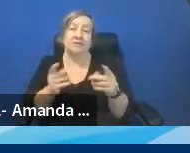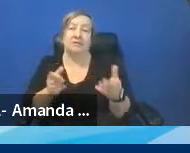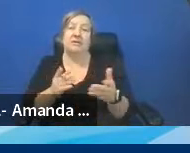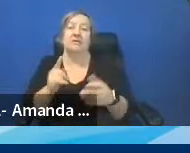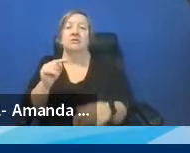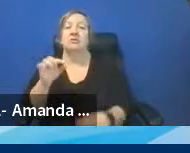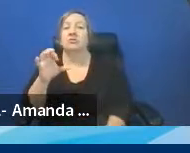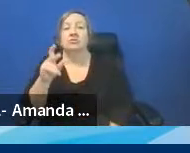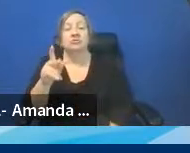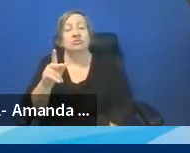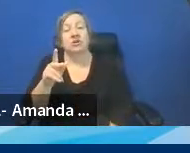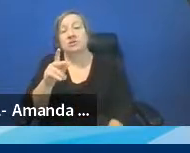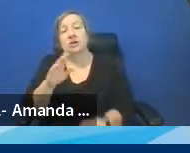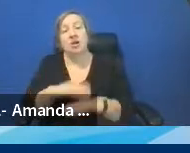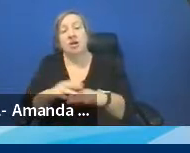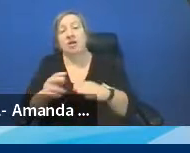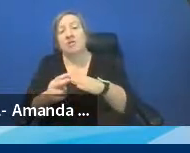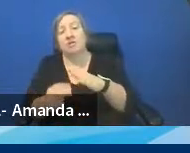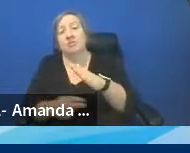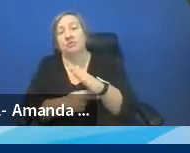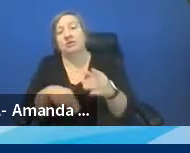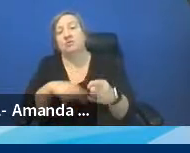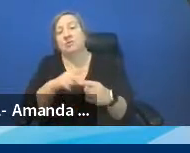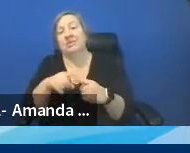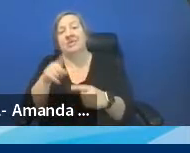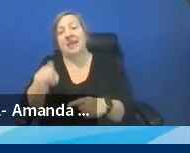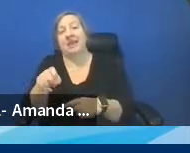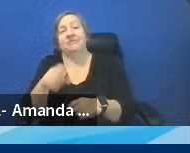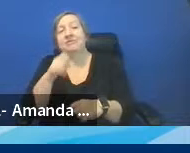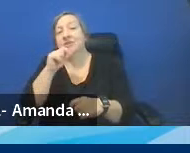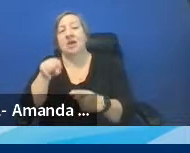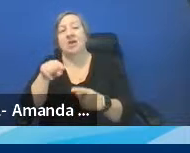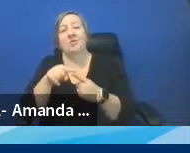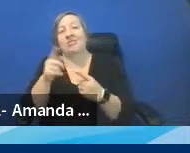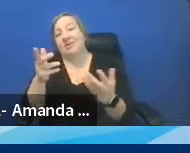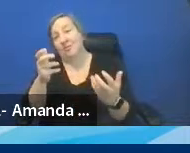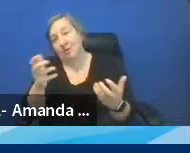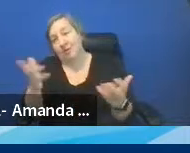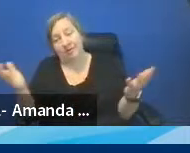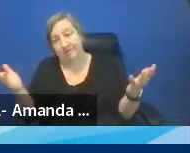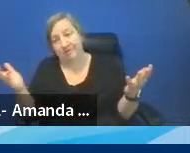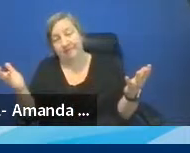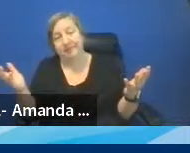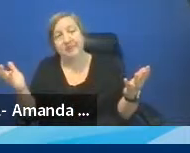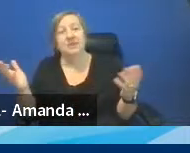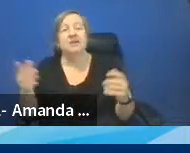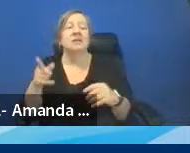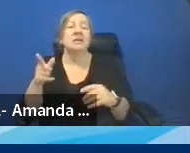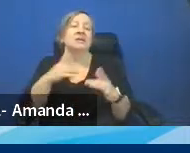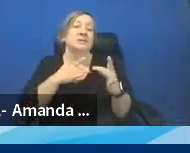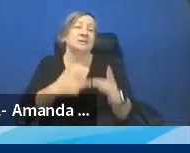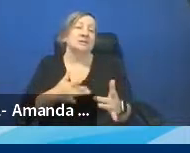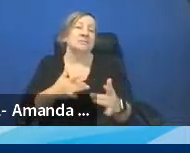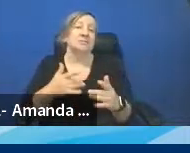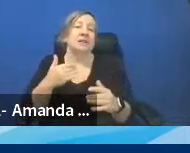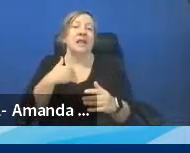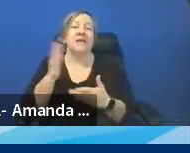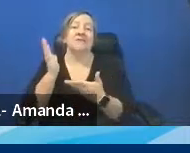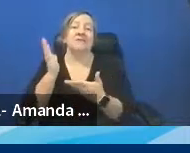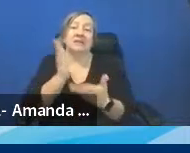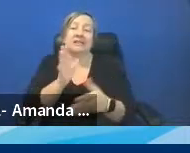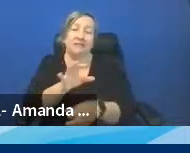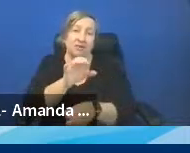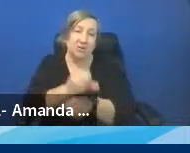trucks are on the bridge when they have to be, not when they want to be. I mean, they typically have delivery